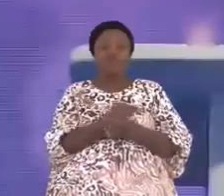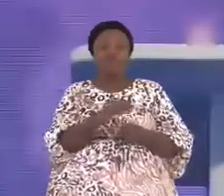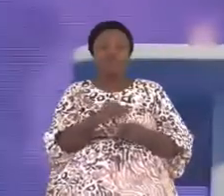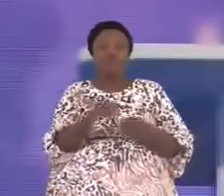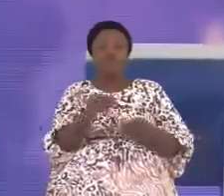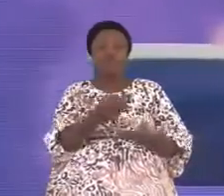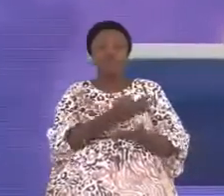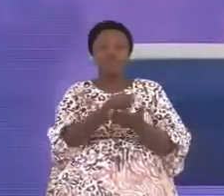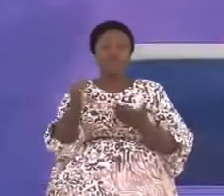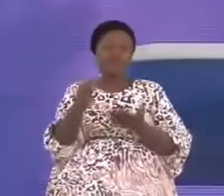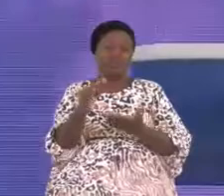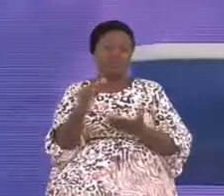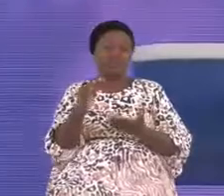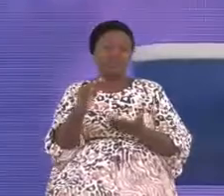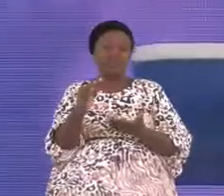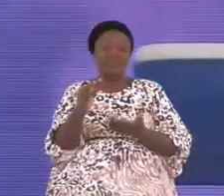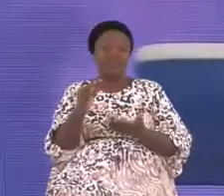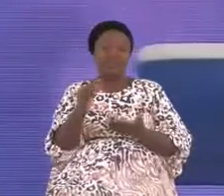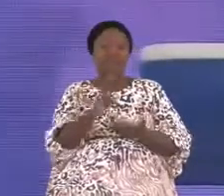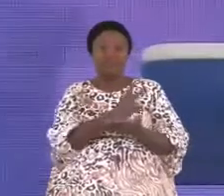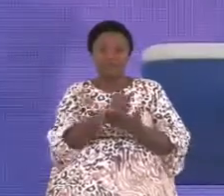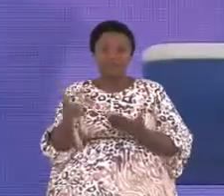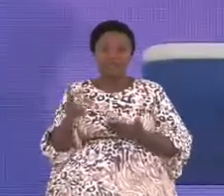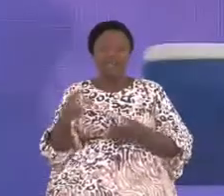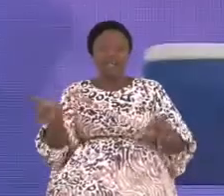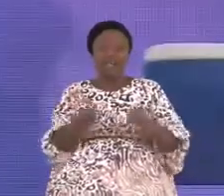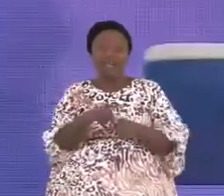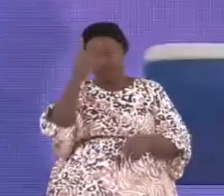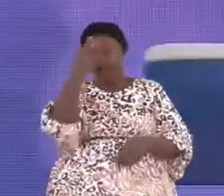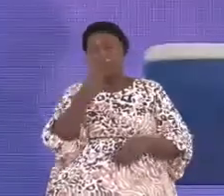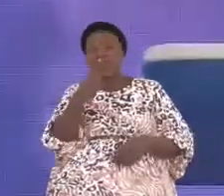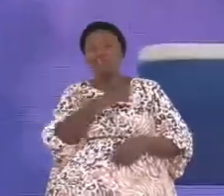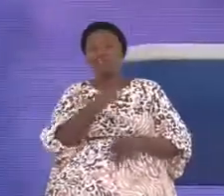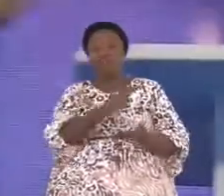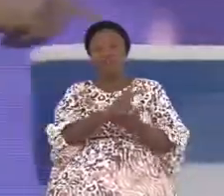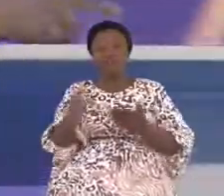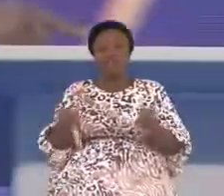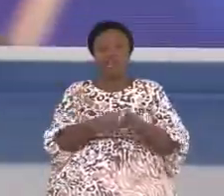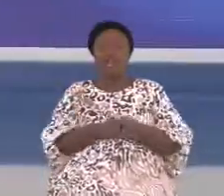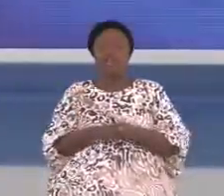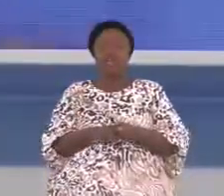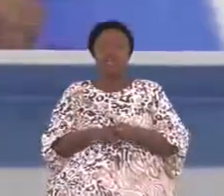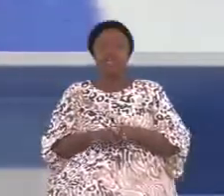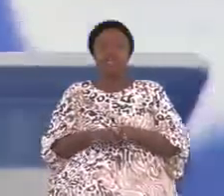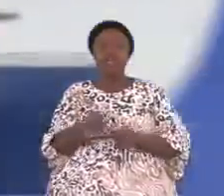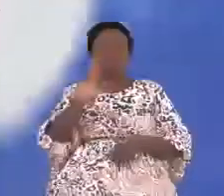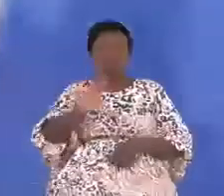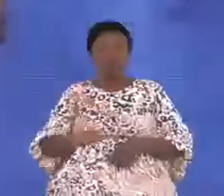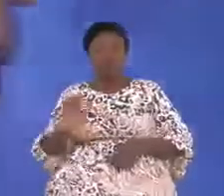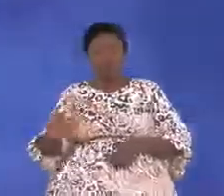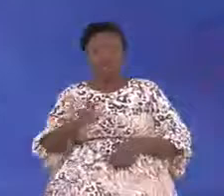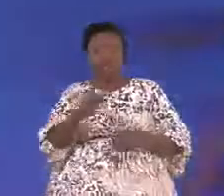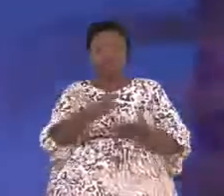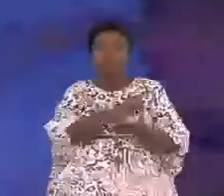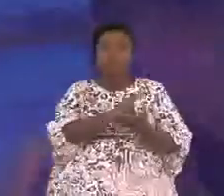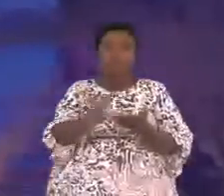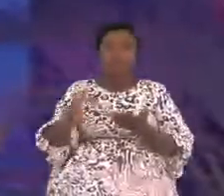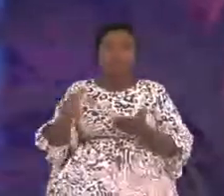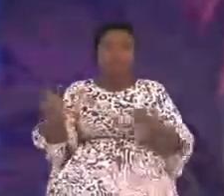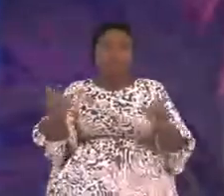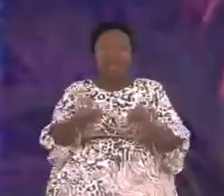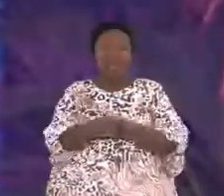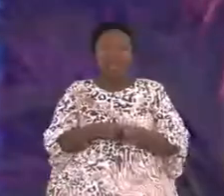as parents. They'll fail as prodigals. They'll fail as people on